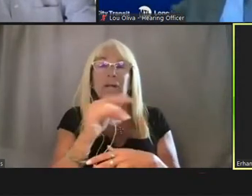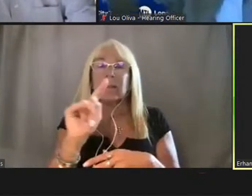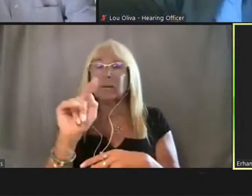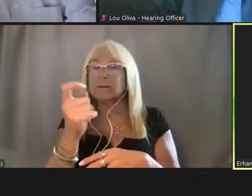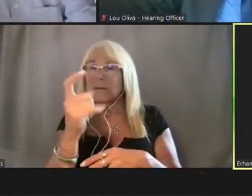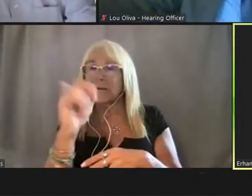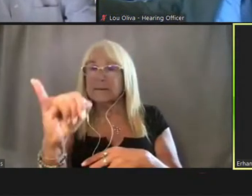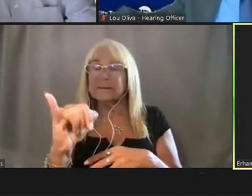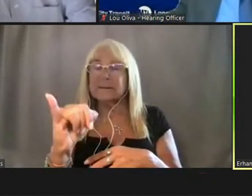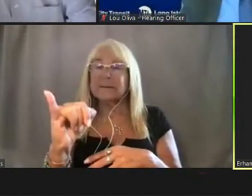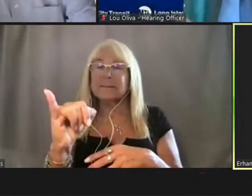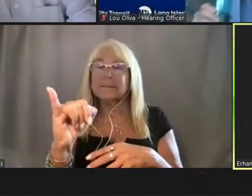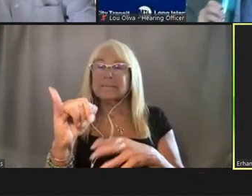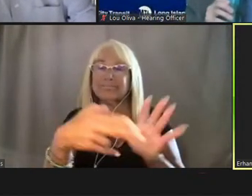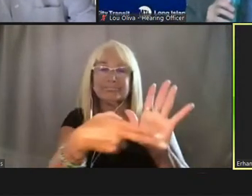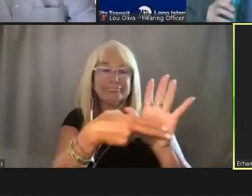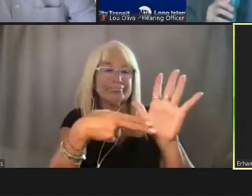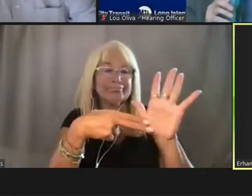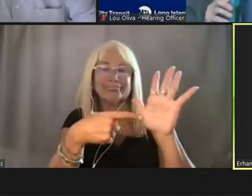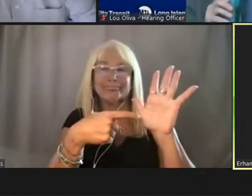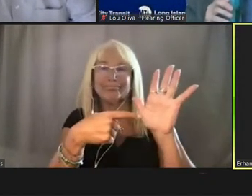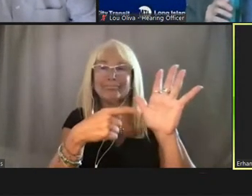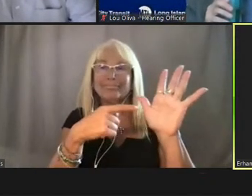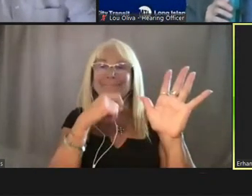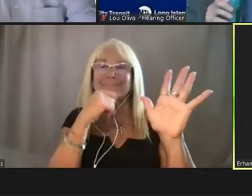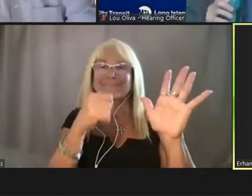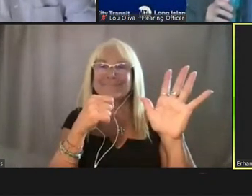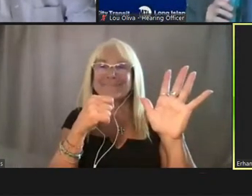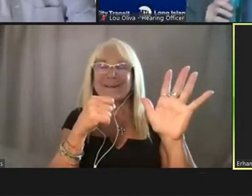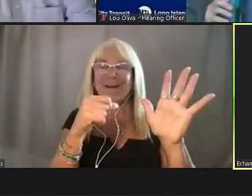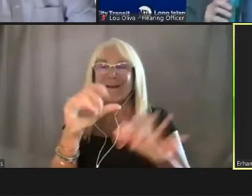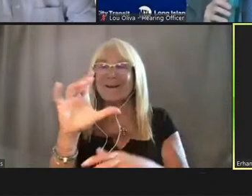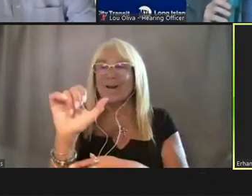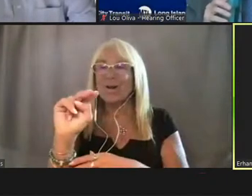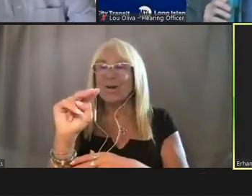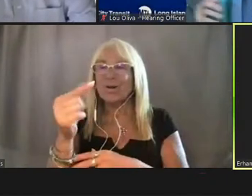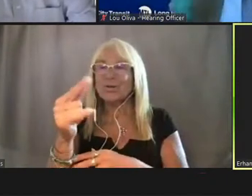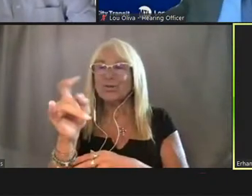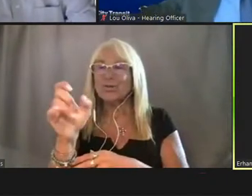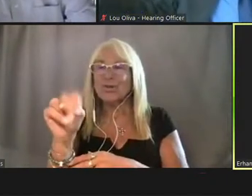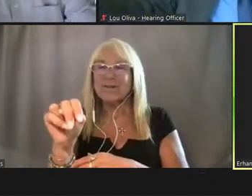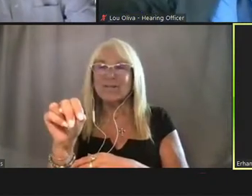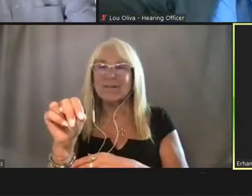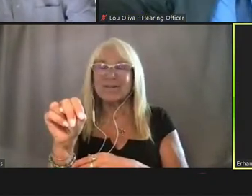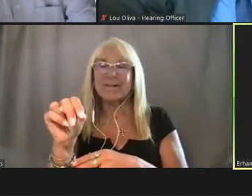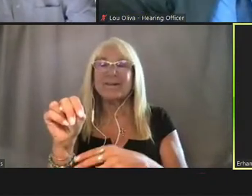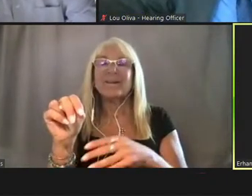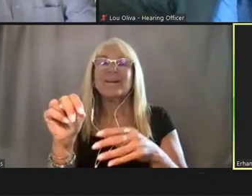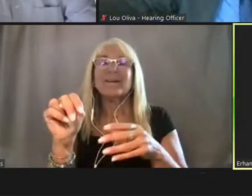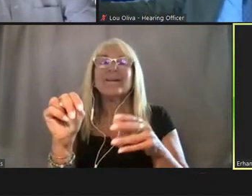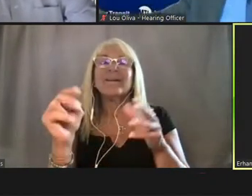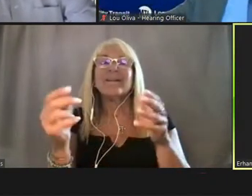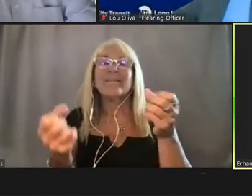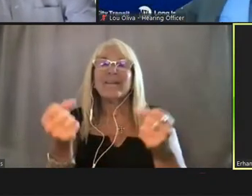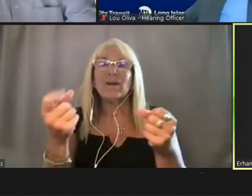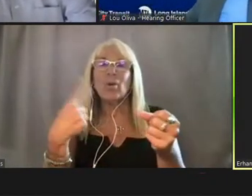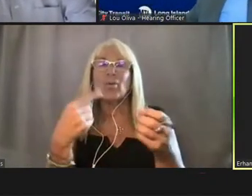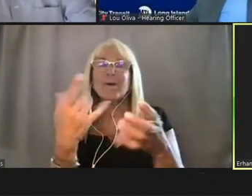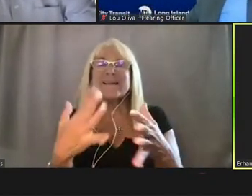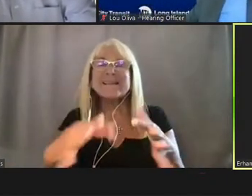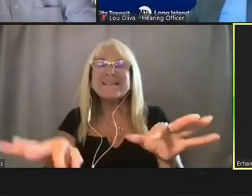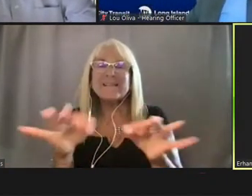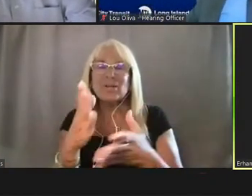have been deemed non-conscious congestion vehicle they are the we are essential part of New York City